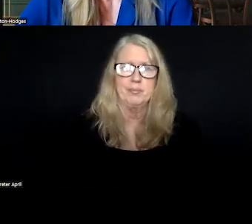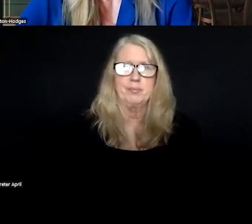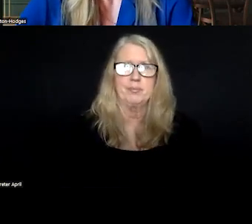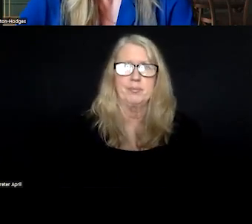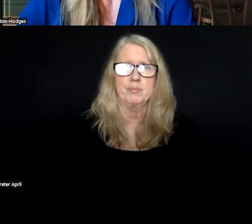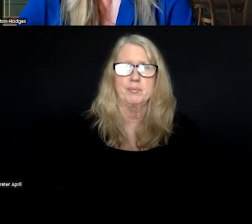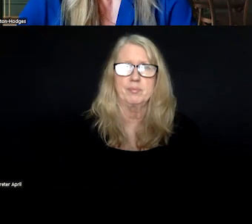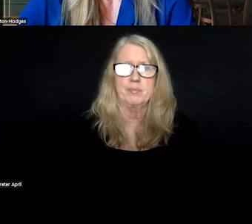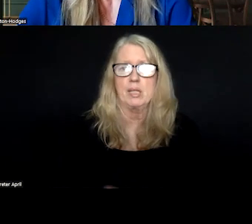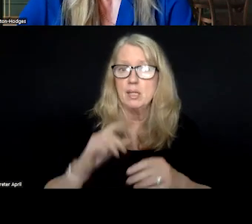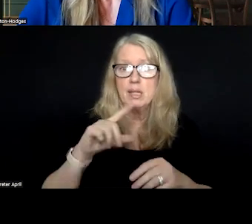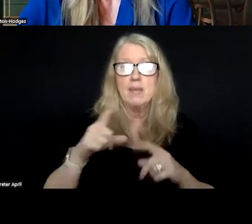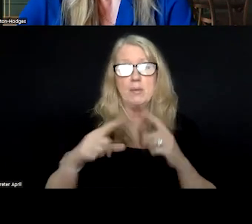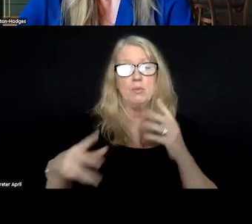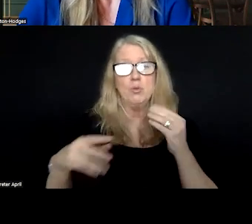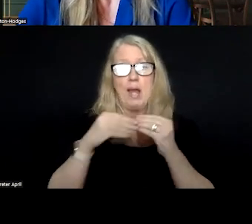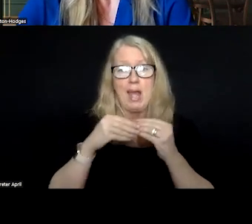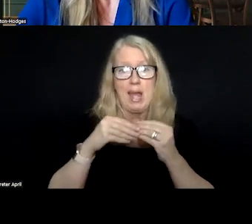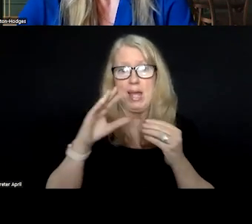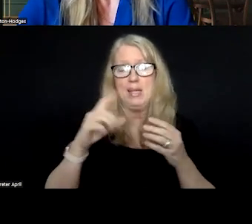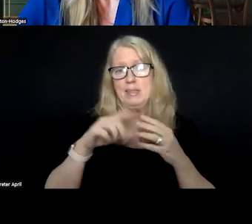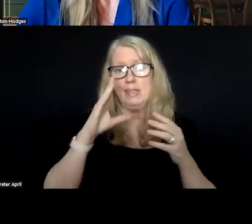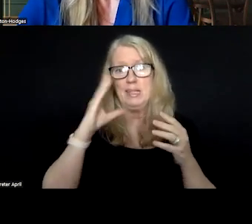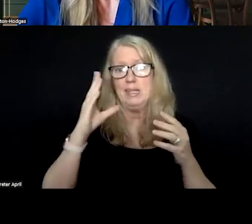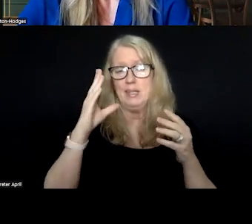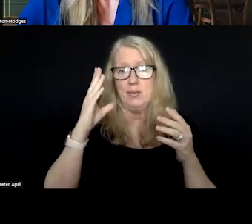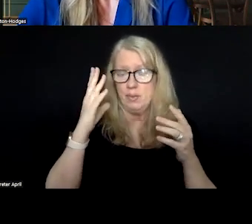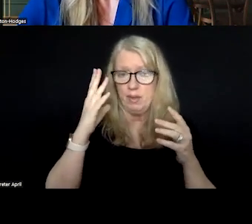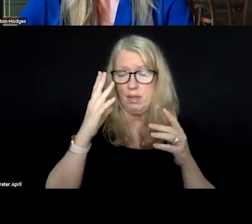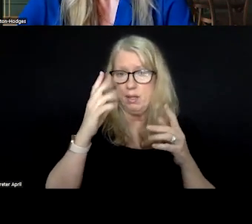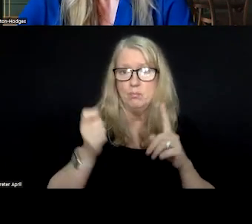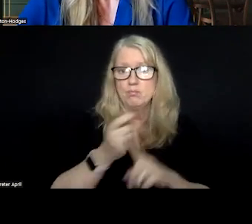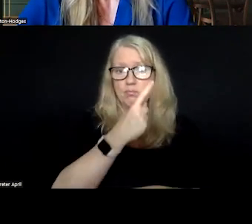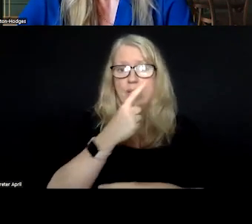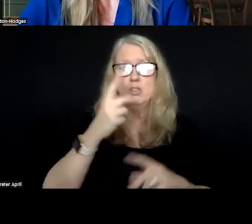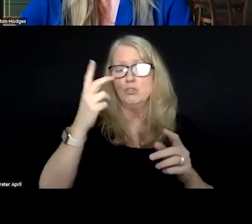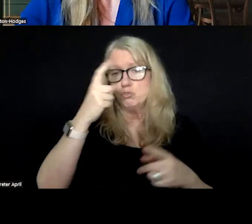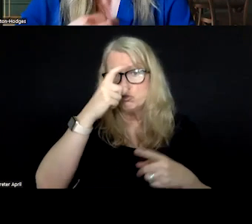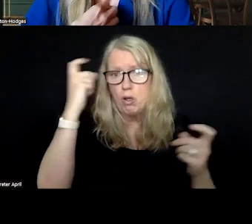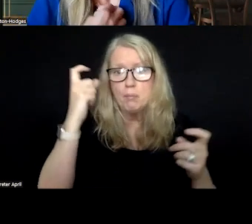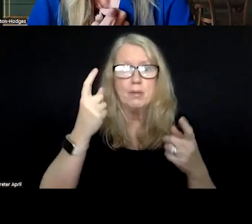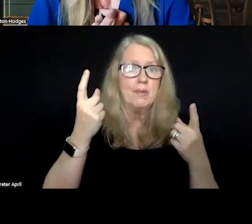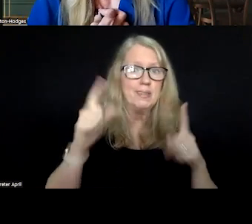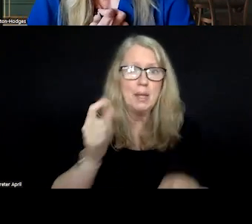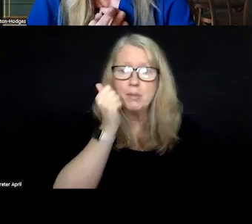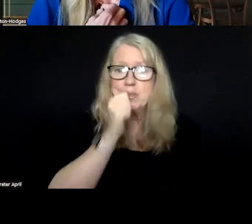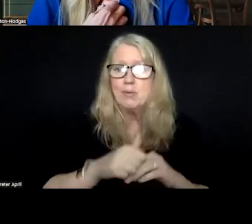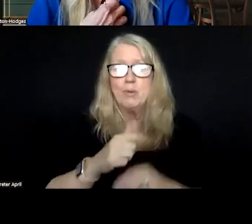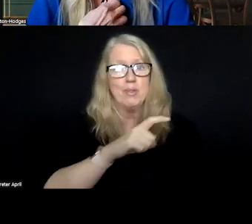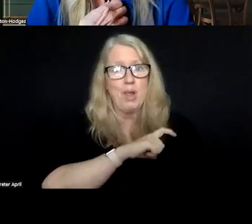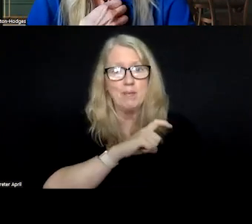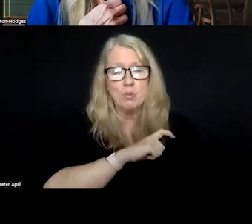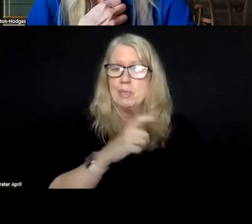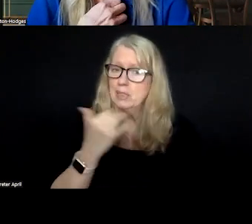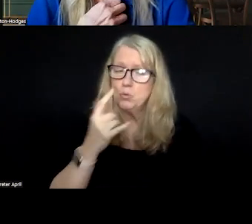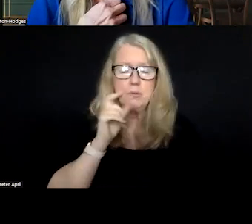add in the vicarious trauma that is happening on a daily basis with law enforcement, we truly have